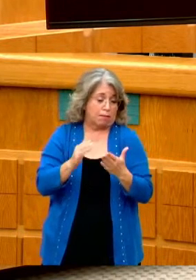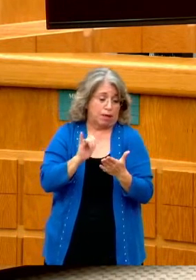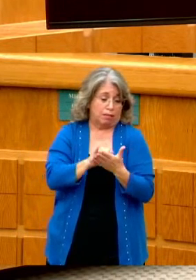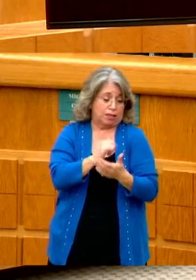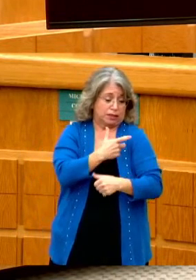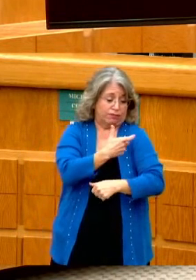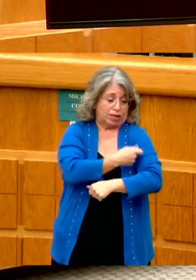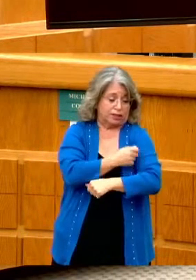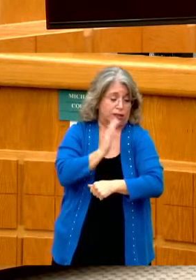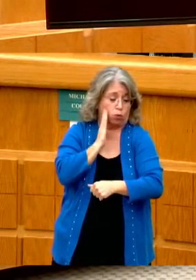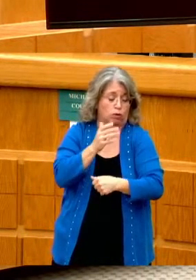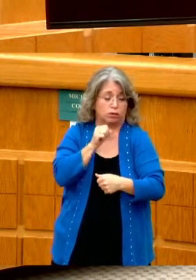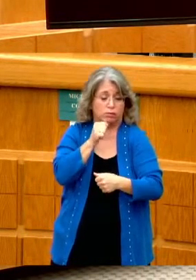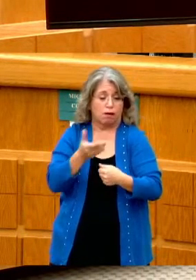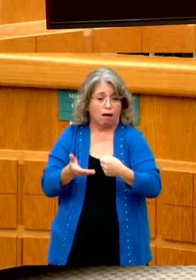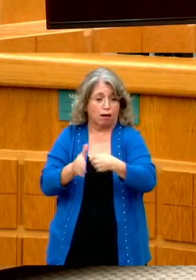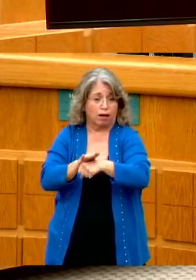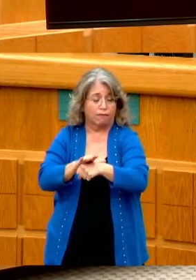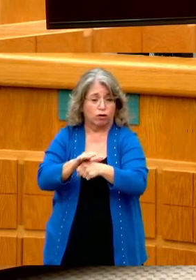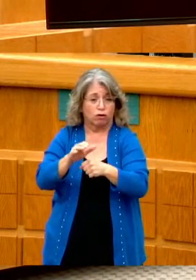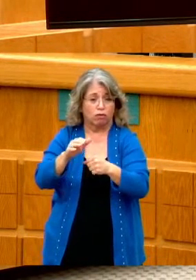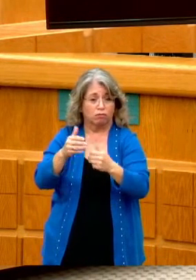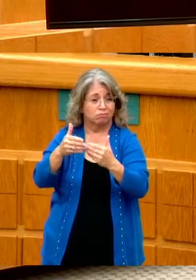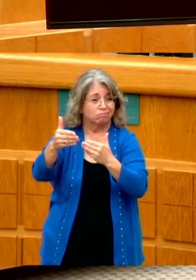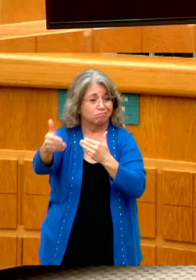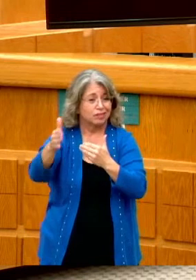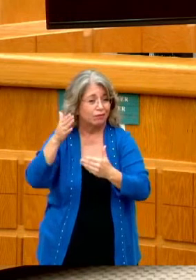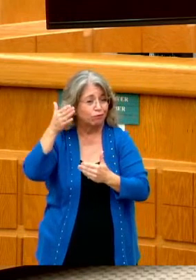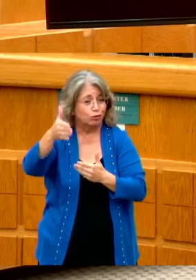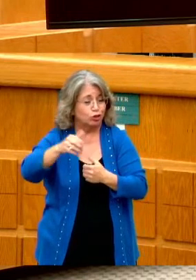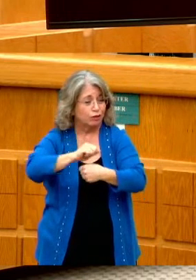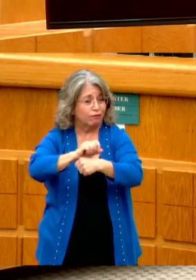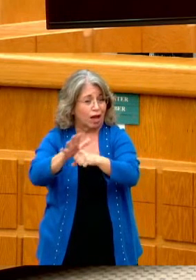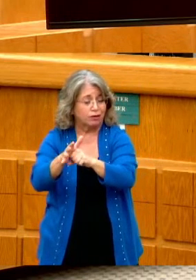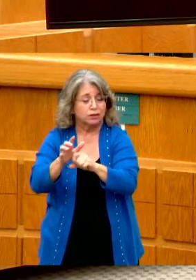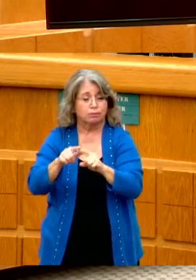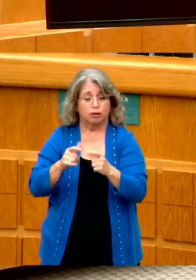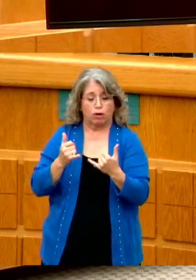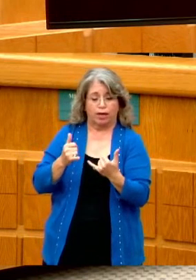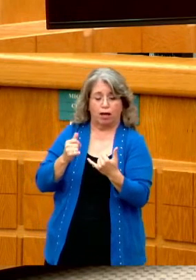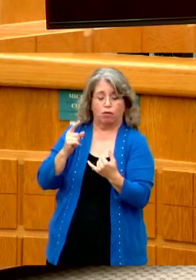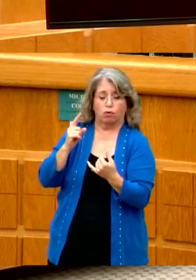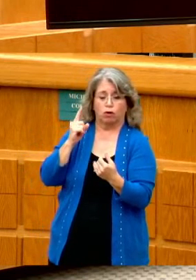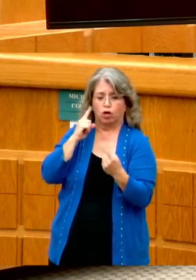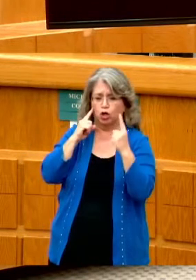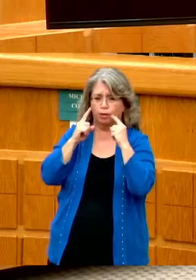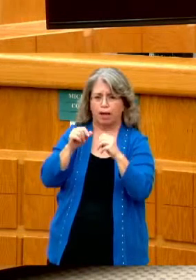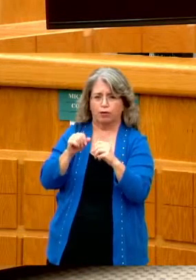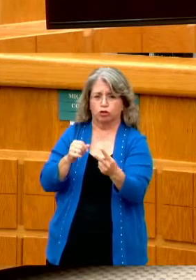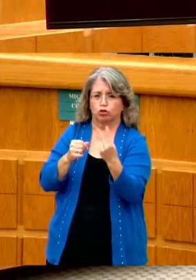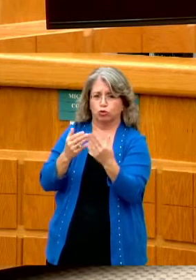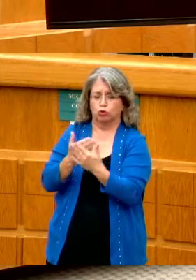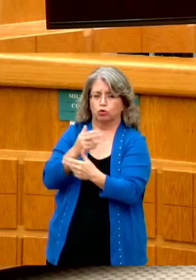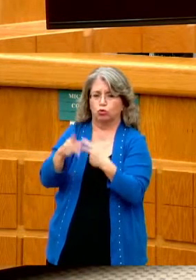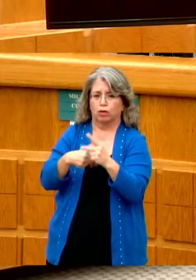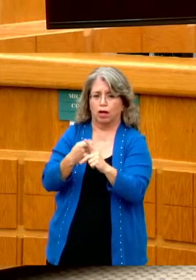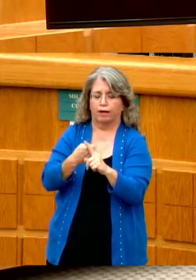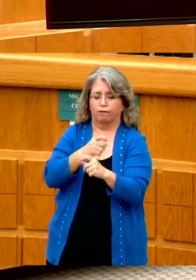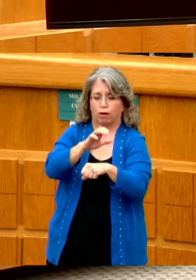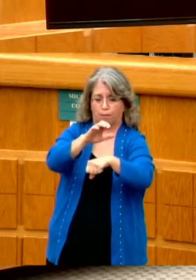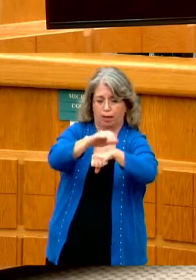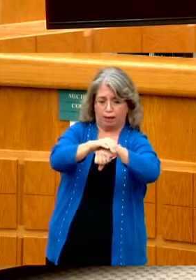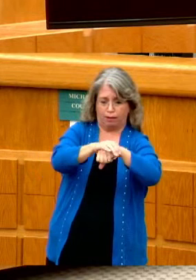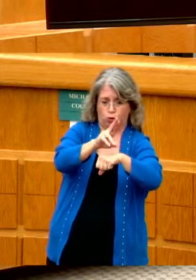particular vaccines. But right now, those 2 strains we're hearing about in the UK and South Africa are covered by this